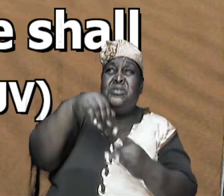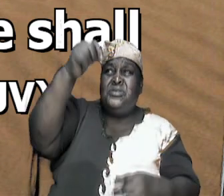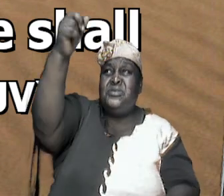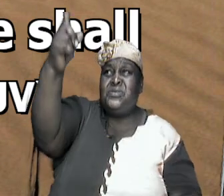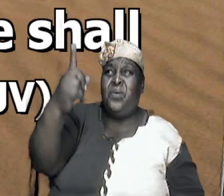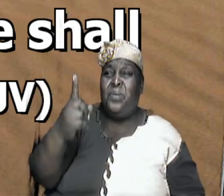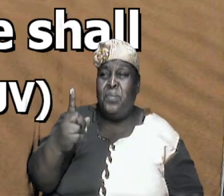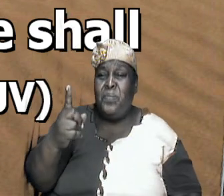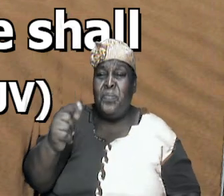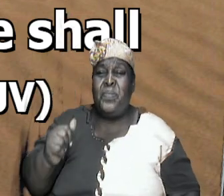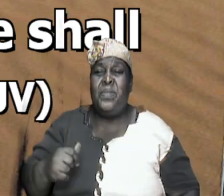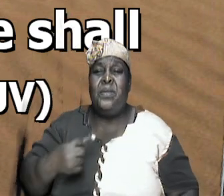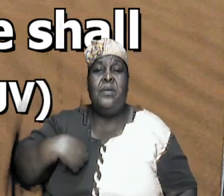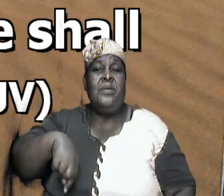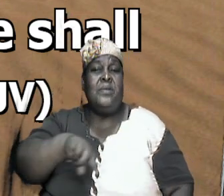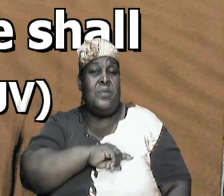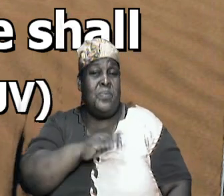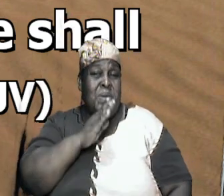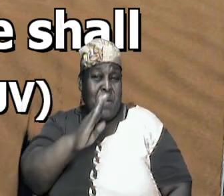because